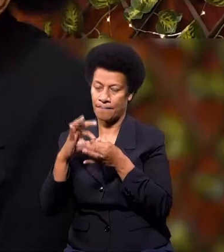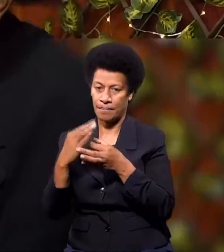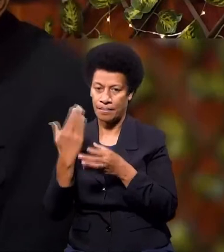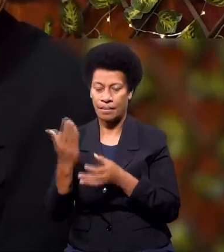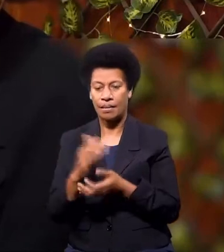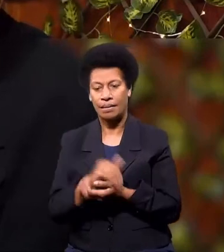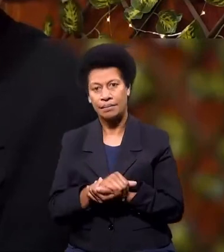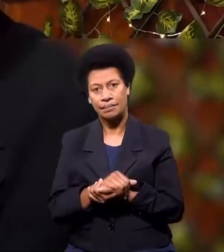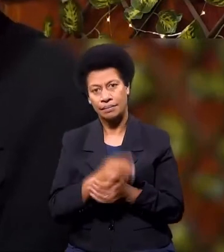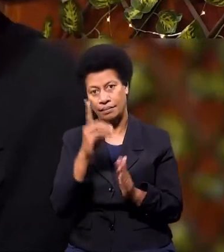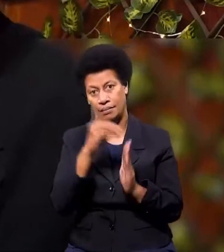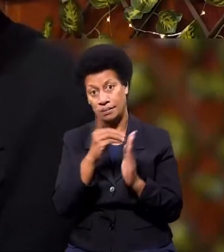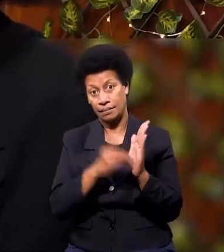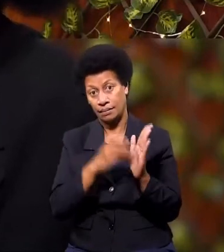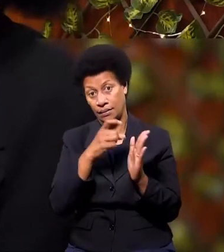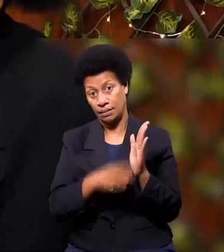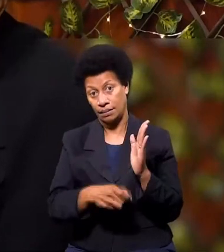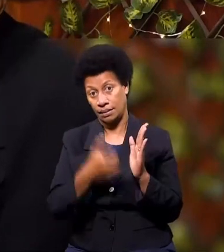in